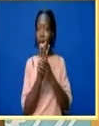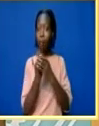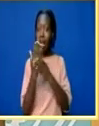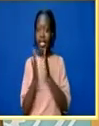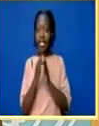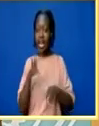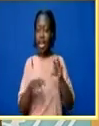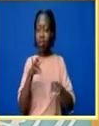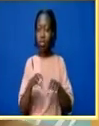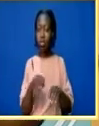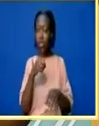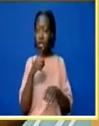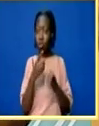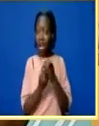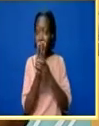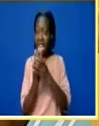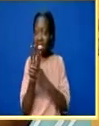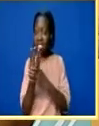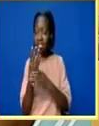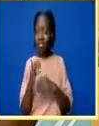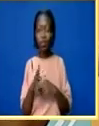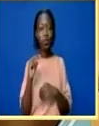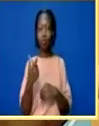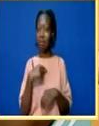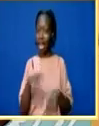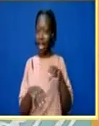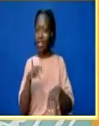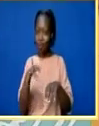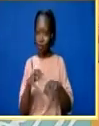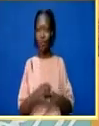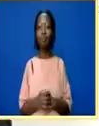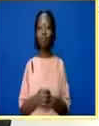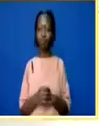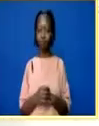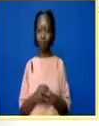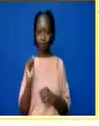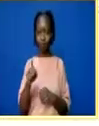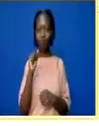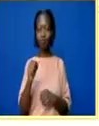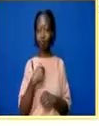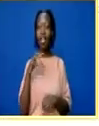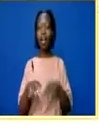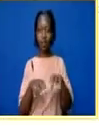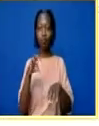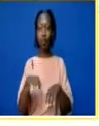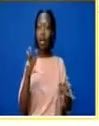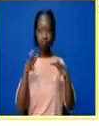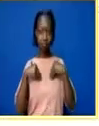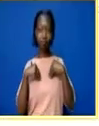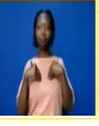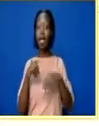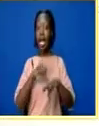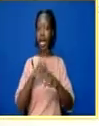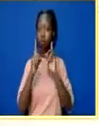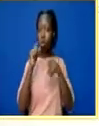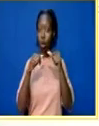a plant? Well, clearly I don't have leaves. So I'm an animal. Exactly. So you become a... You're an animal. I am an so animal, when you talk yes. about animals,